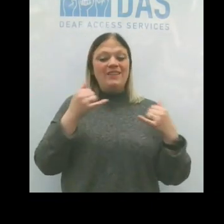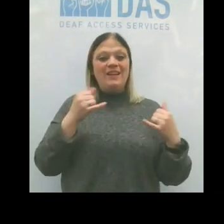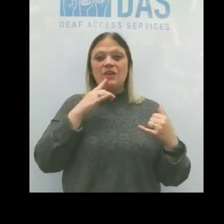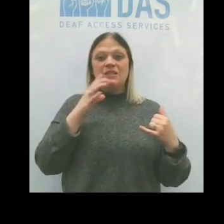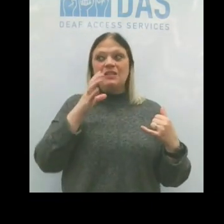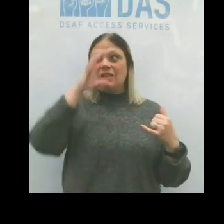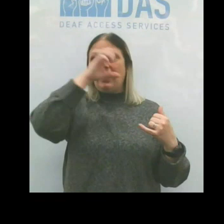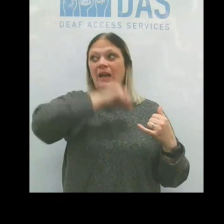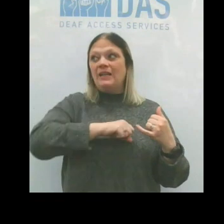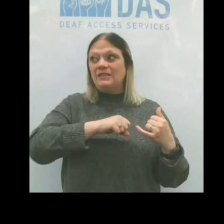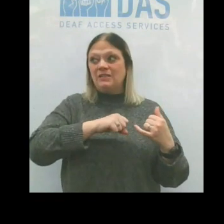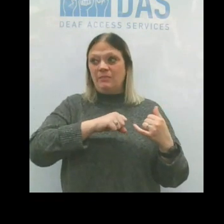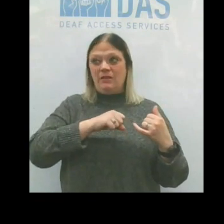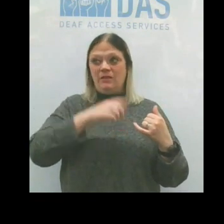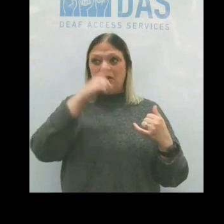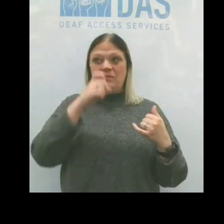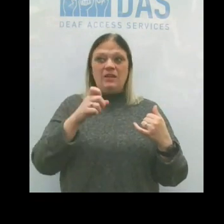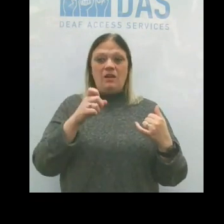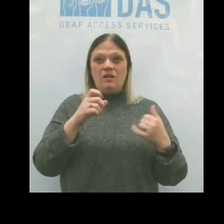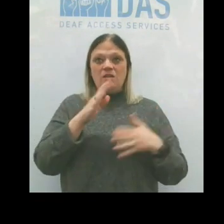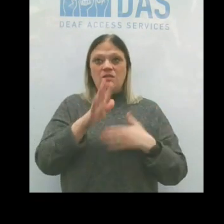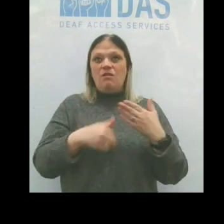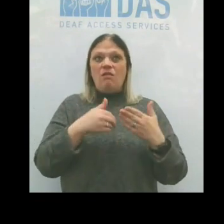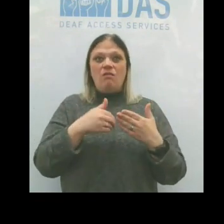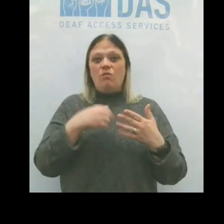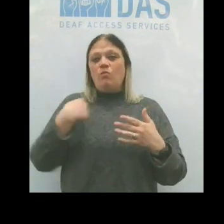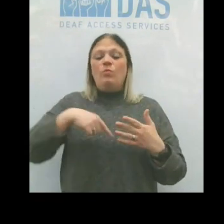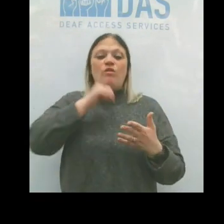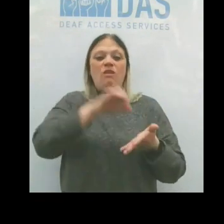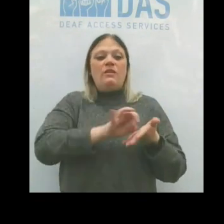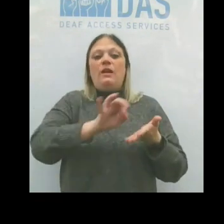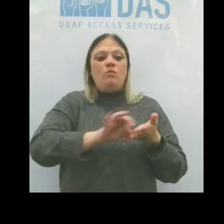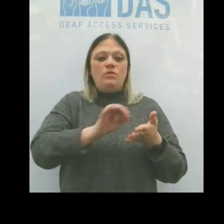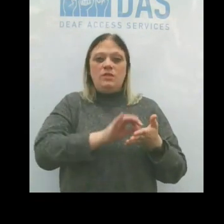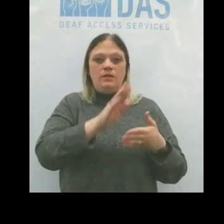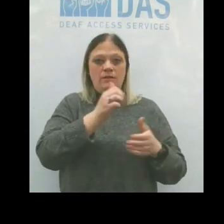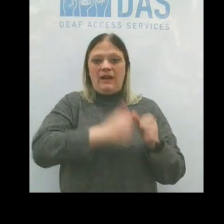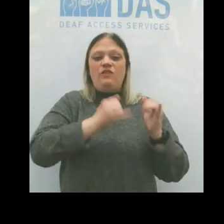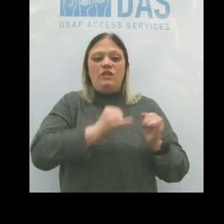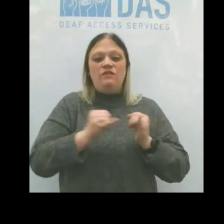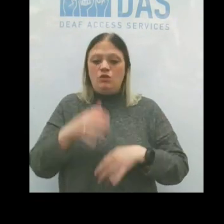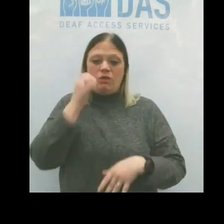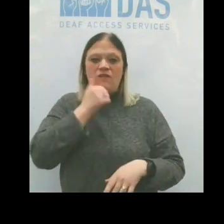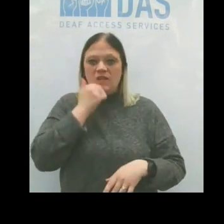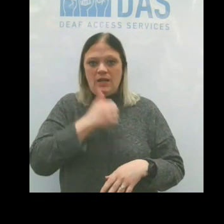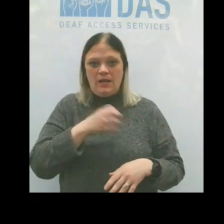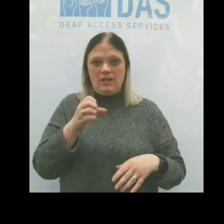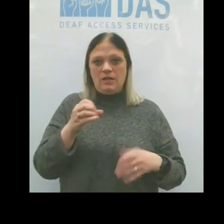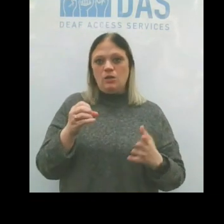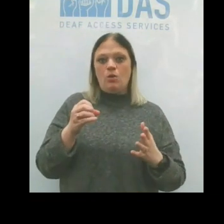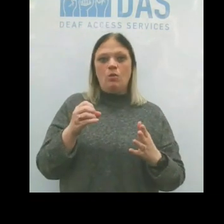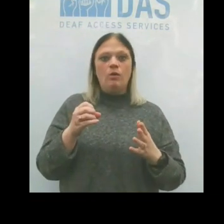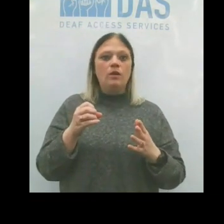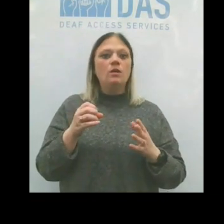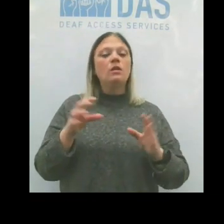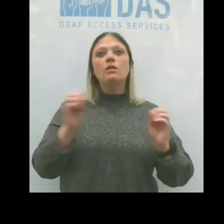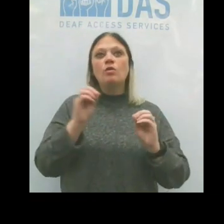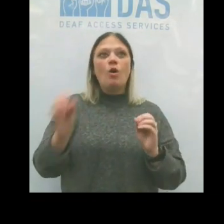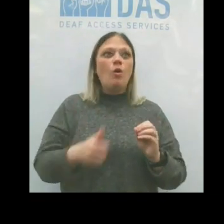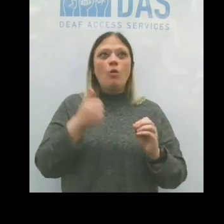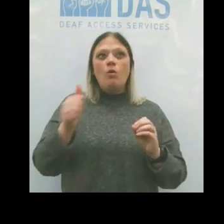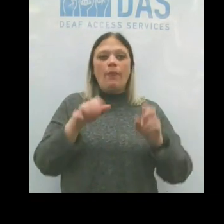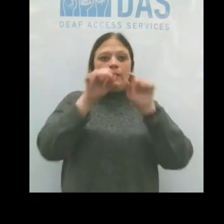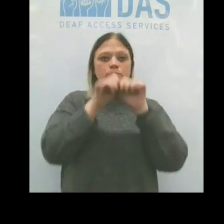not following all those individuals every day. But again, it's really no other